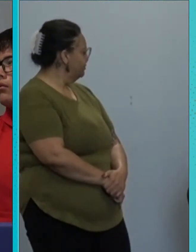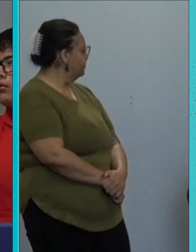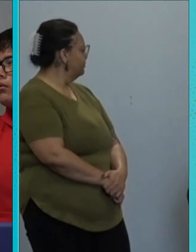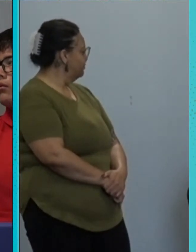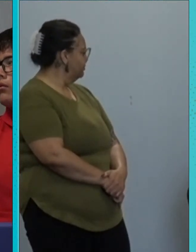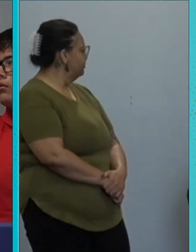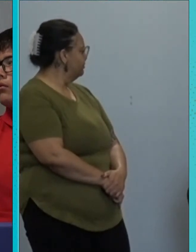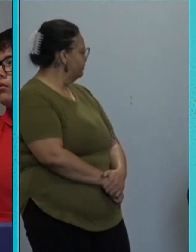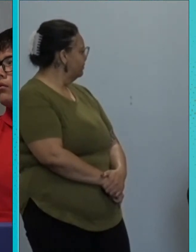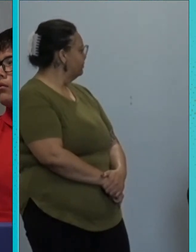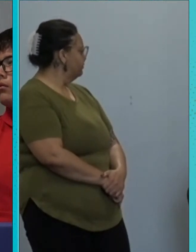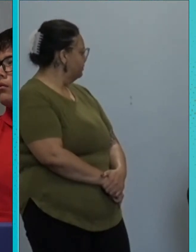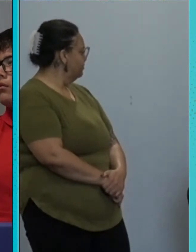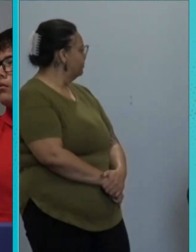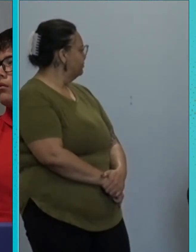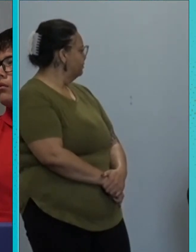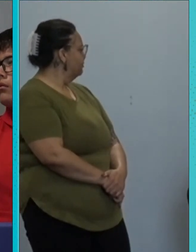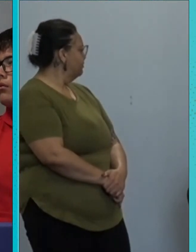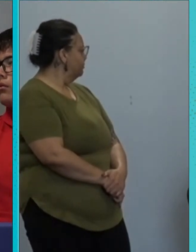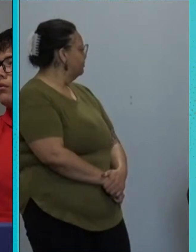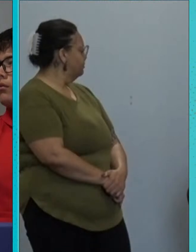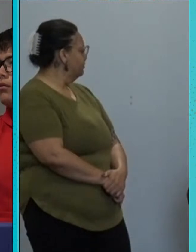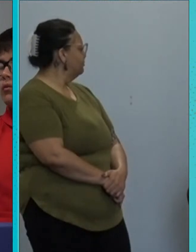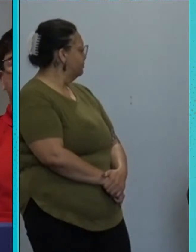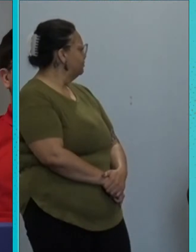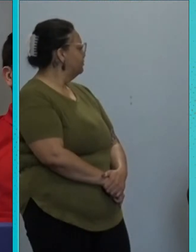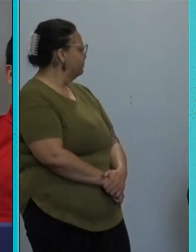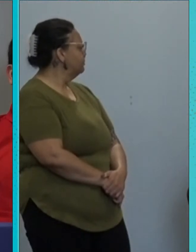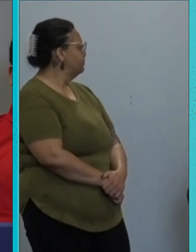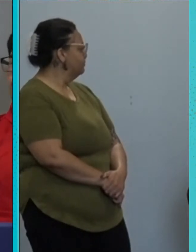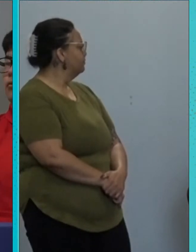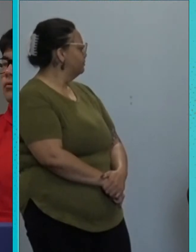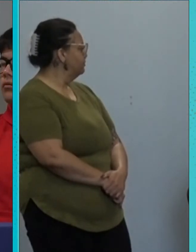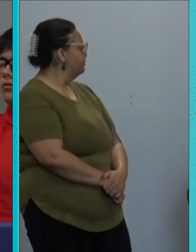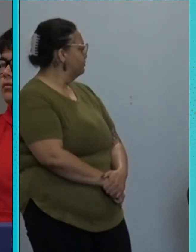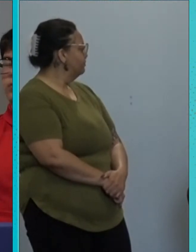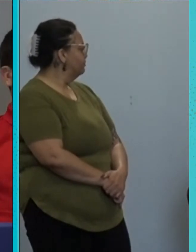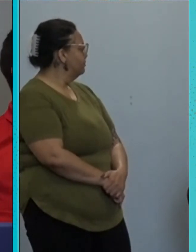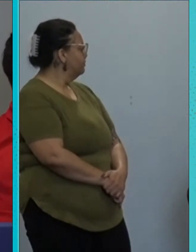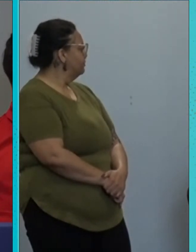We're really building up that camaraderie and that support, and that really helps it for the best.